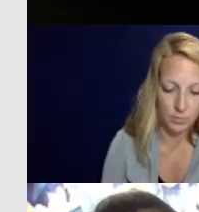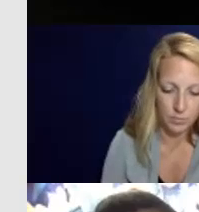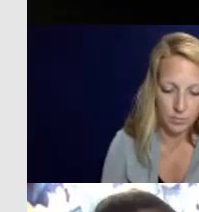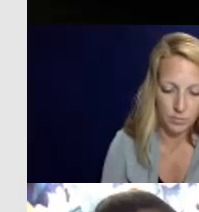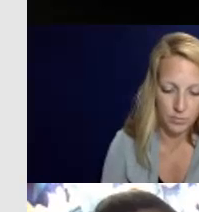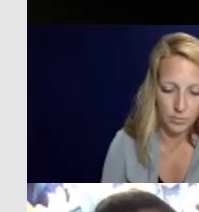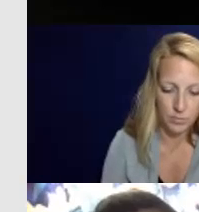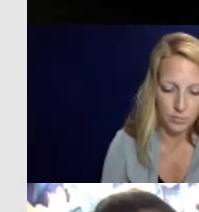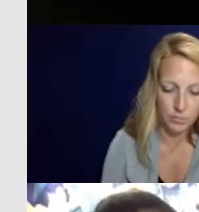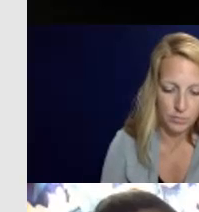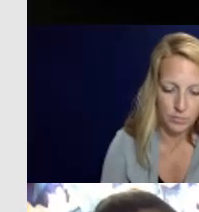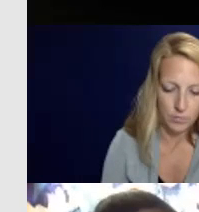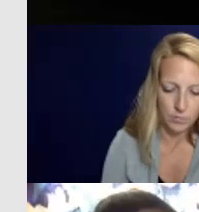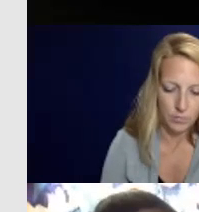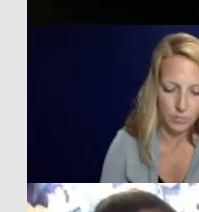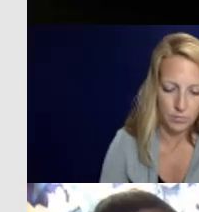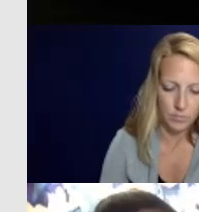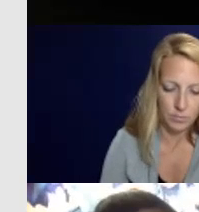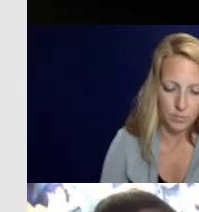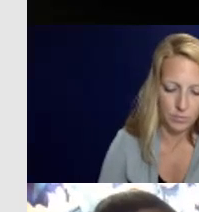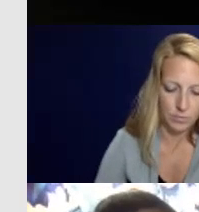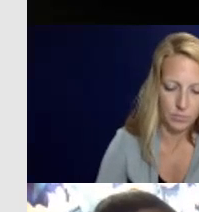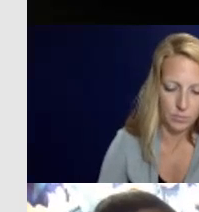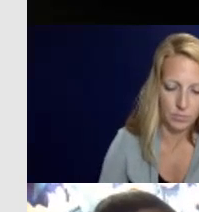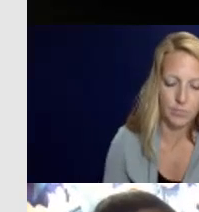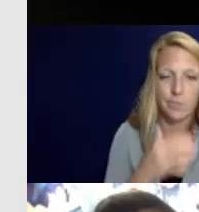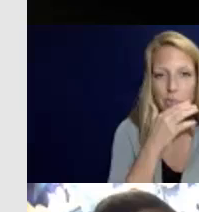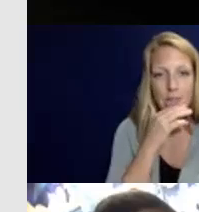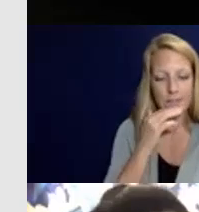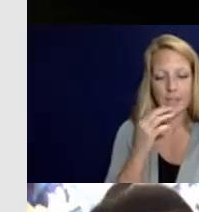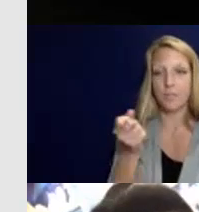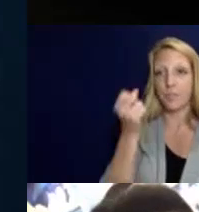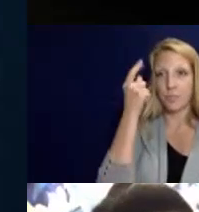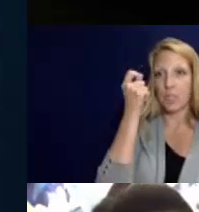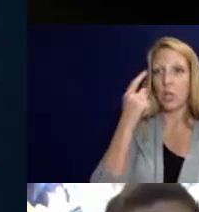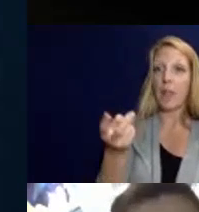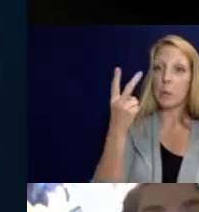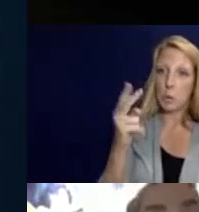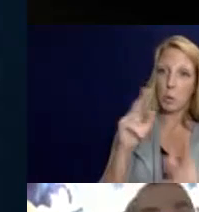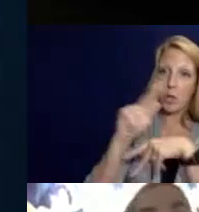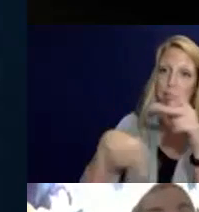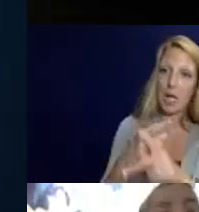Okay, there we go. Now there's 2 types here of Lewis dot structures.